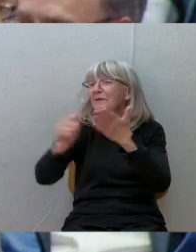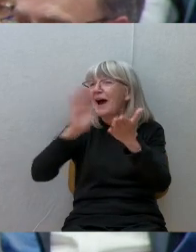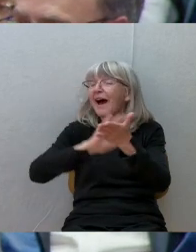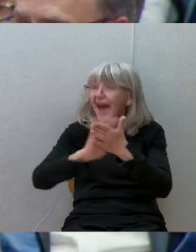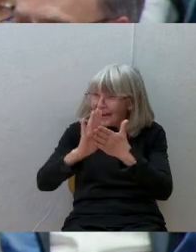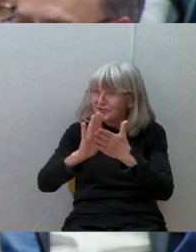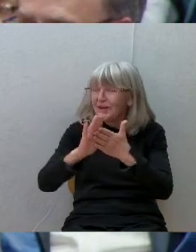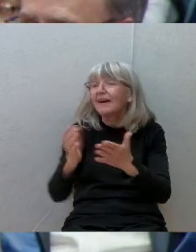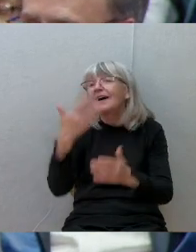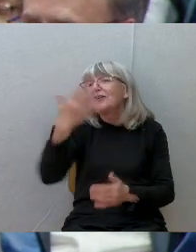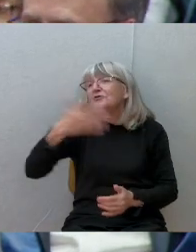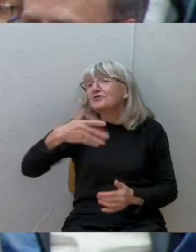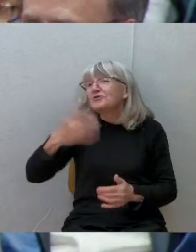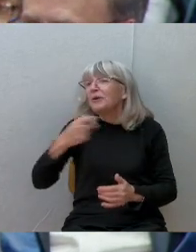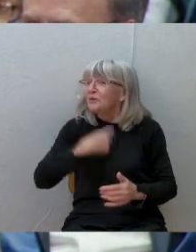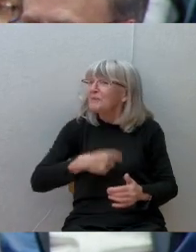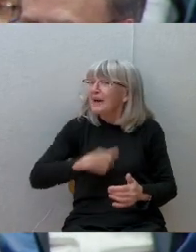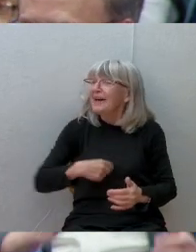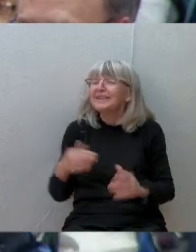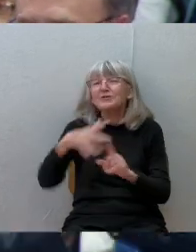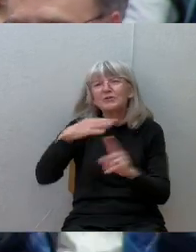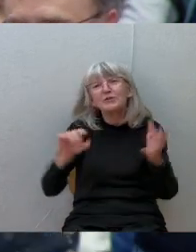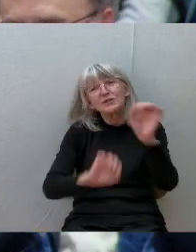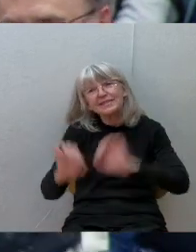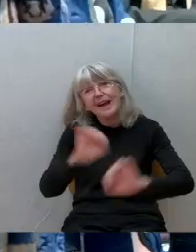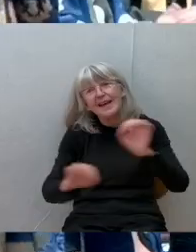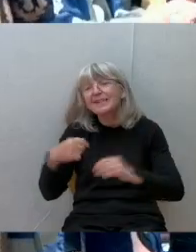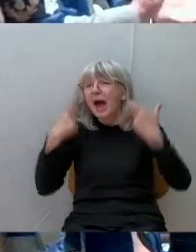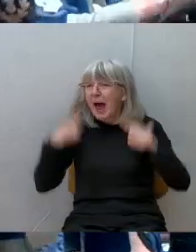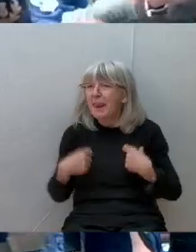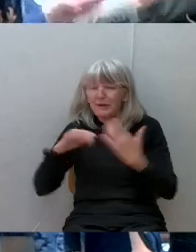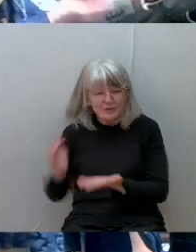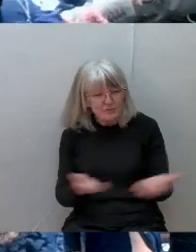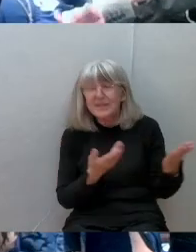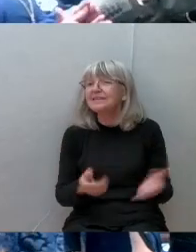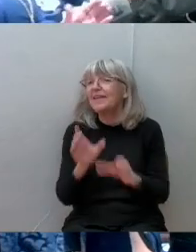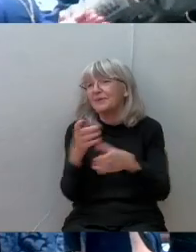Humanities, Social Science and Law to present the candidates.